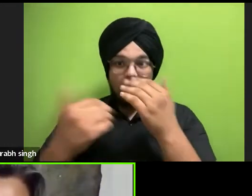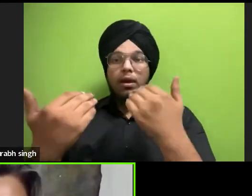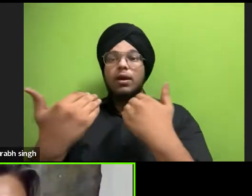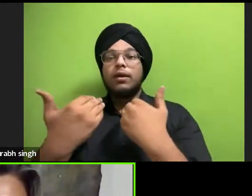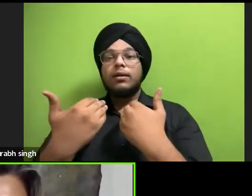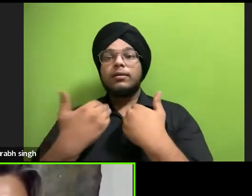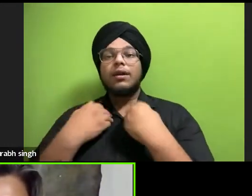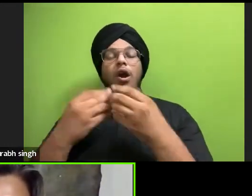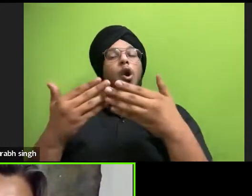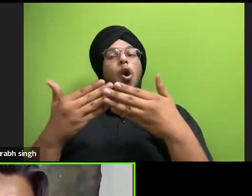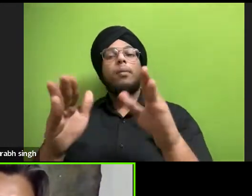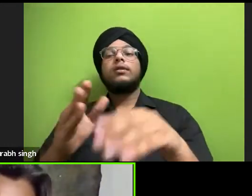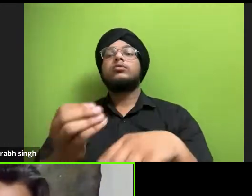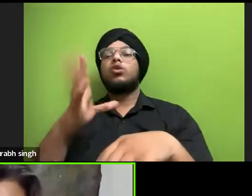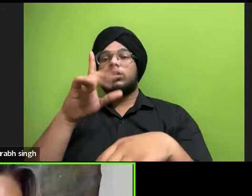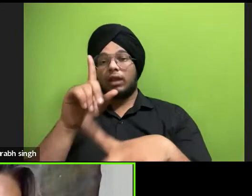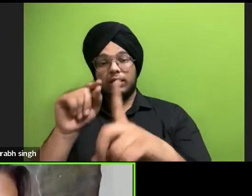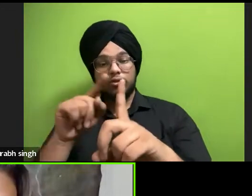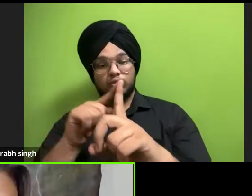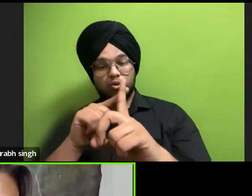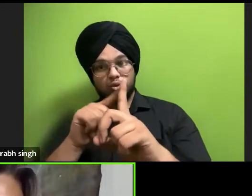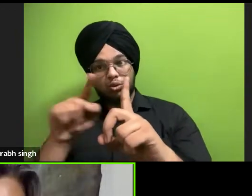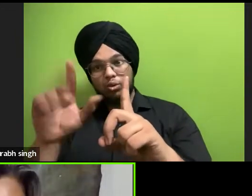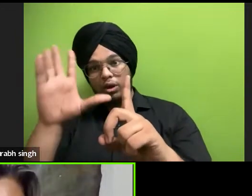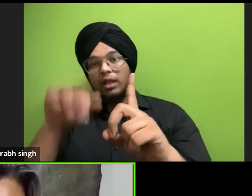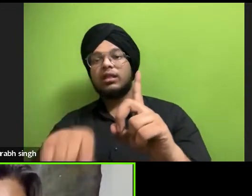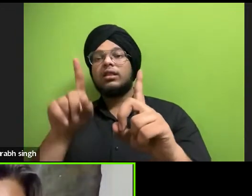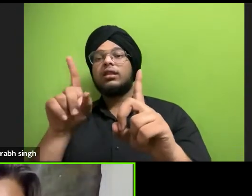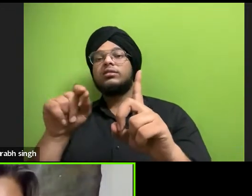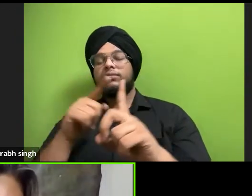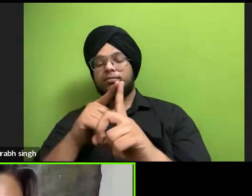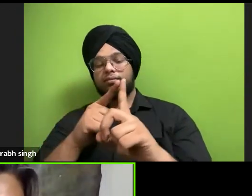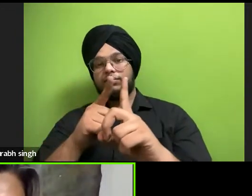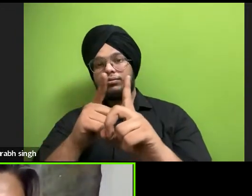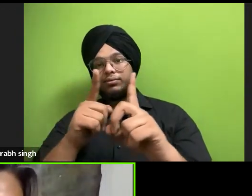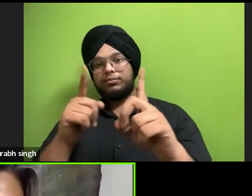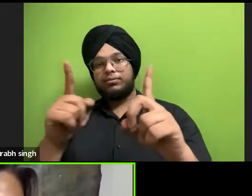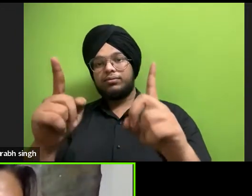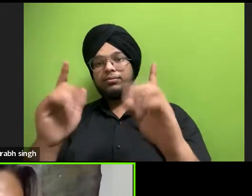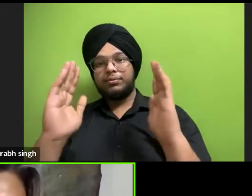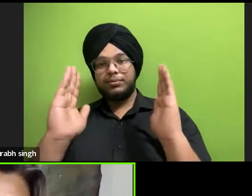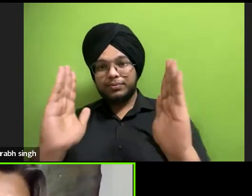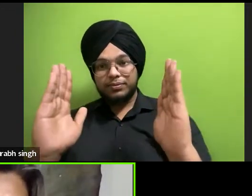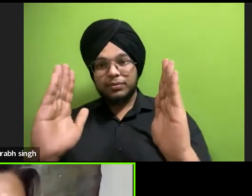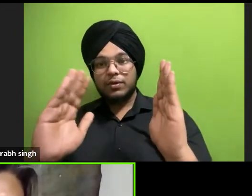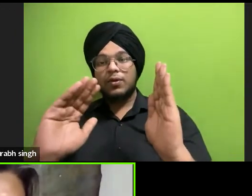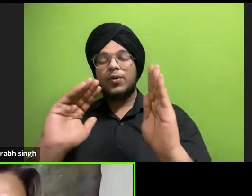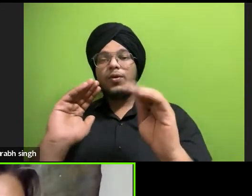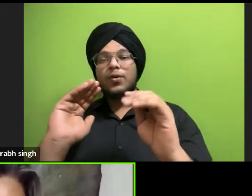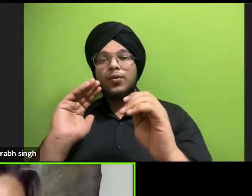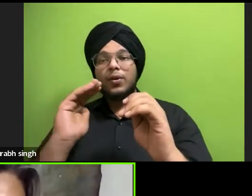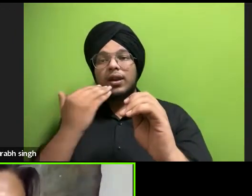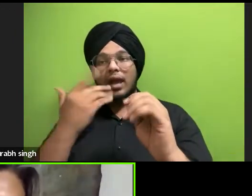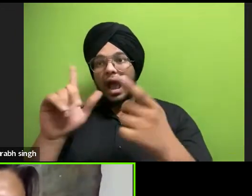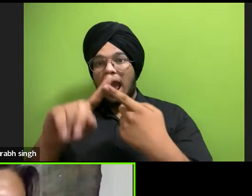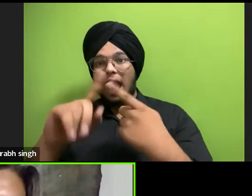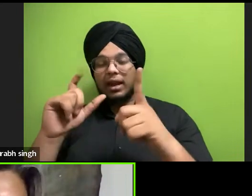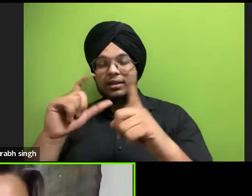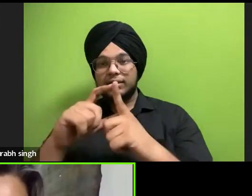open at 10 in the morning and we close at 10 at night when the facade, the LED